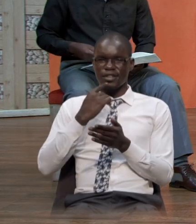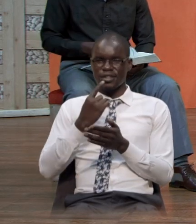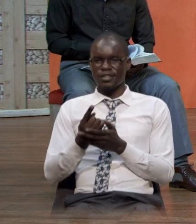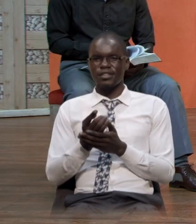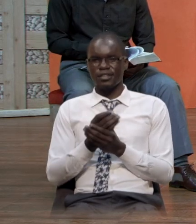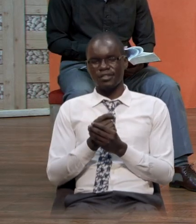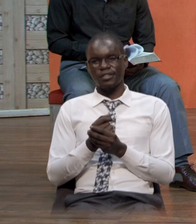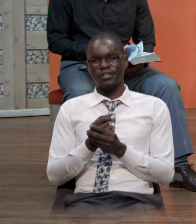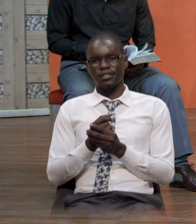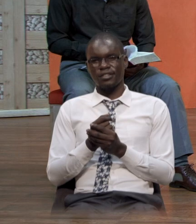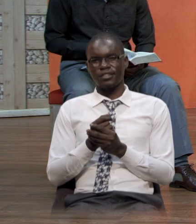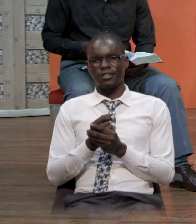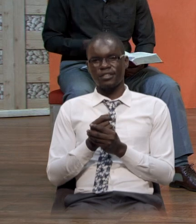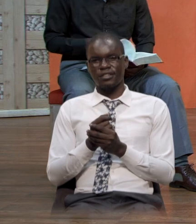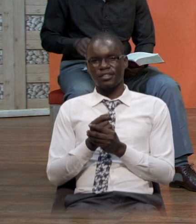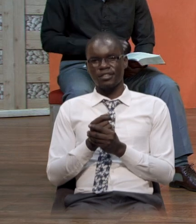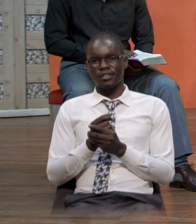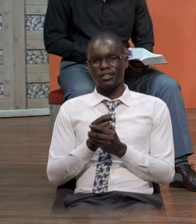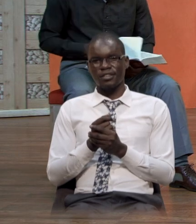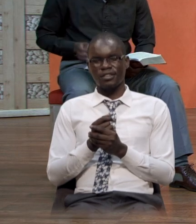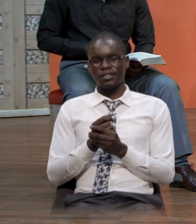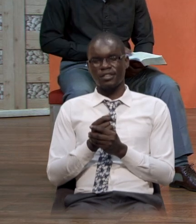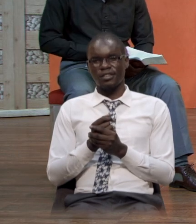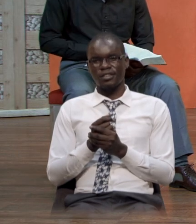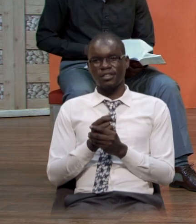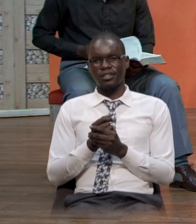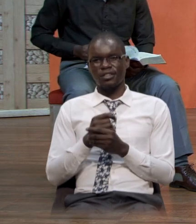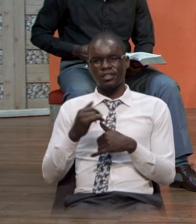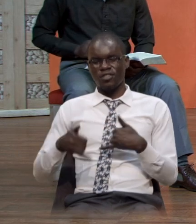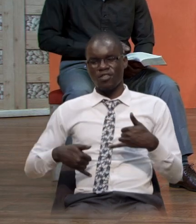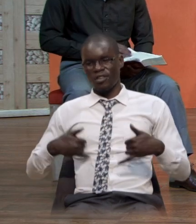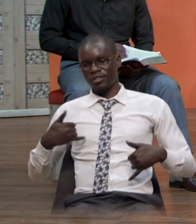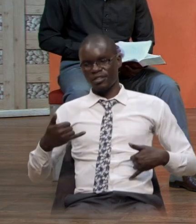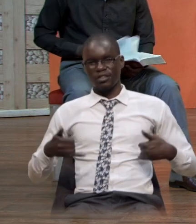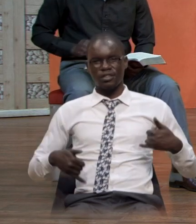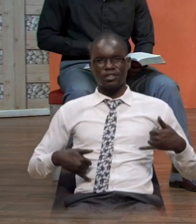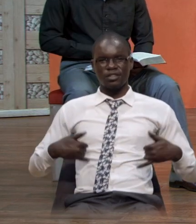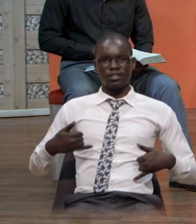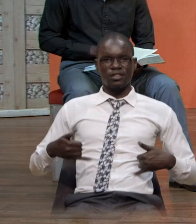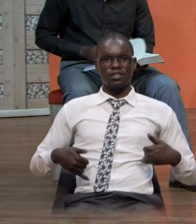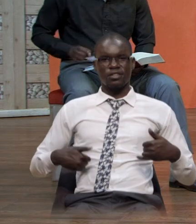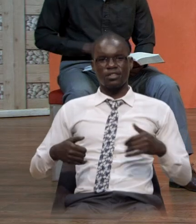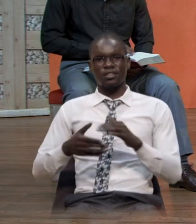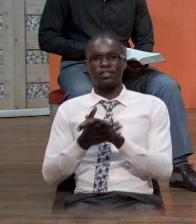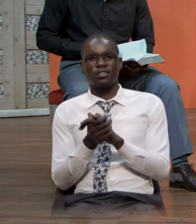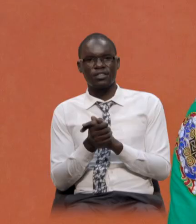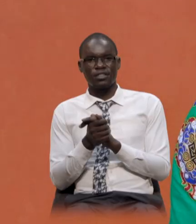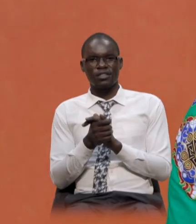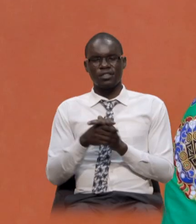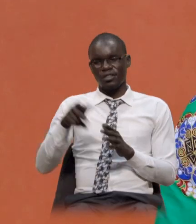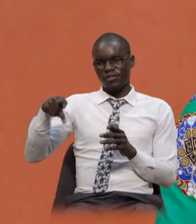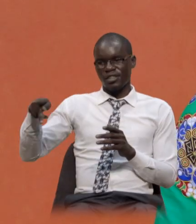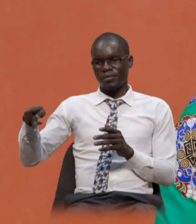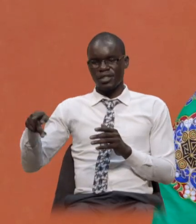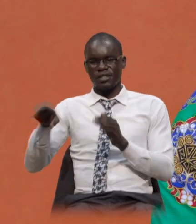rejoice. Rejoice in the Lord always, and again I say rejoice. Rejoice in the Lord always, and again I say rejoice. Philippians